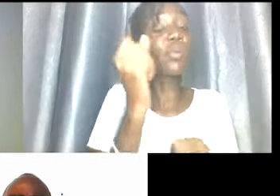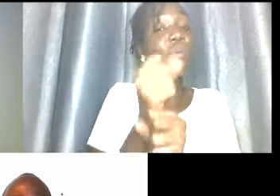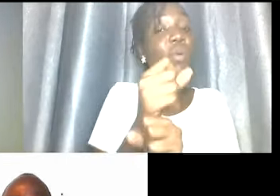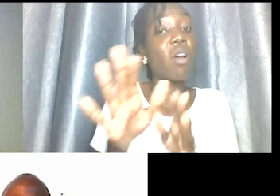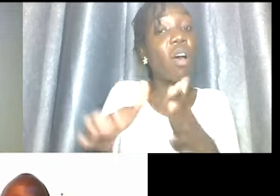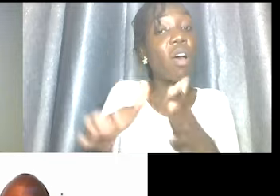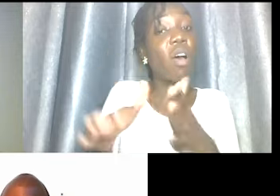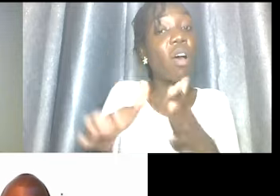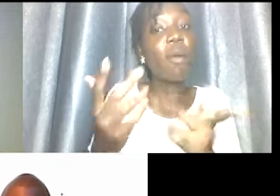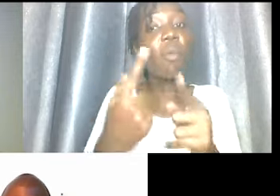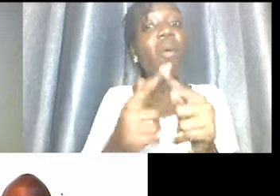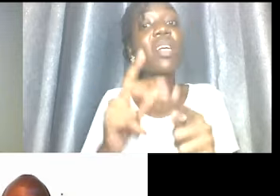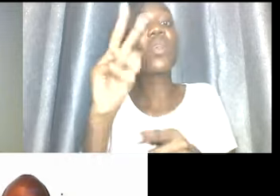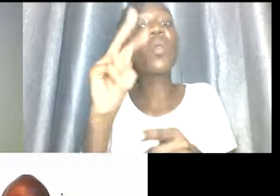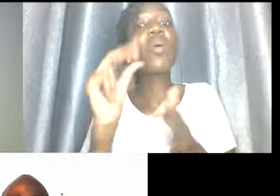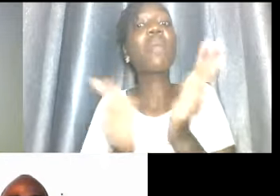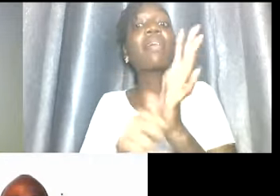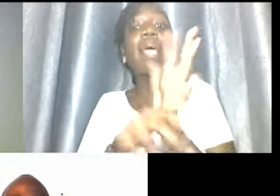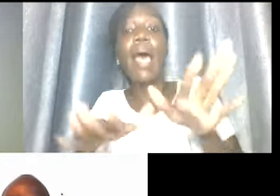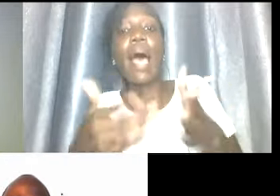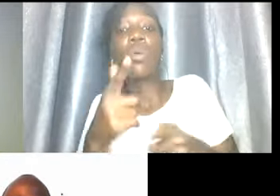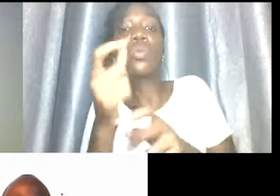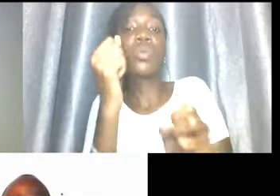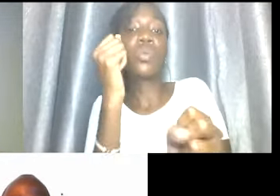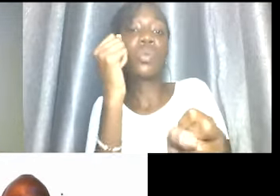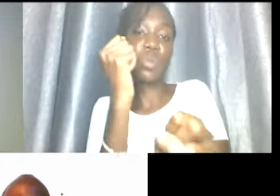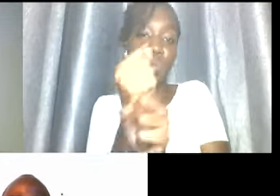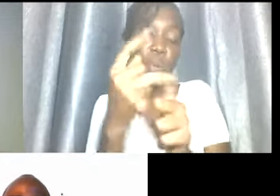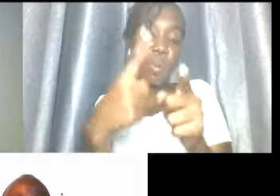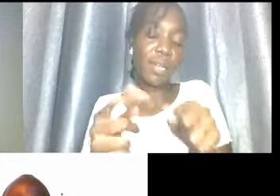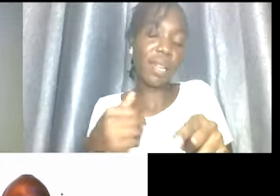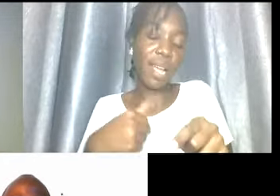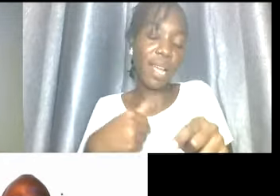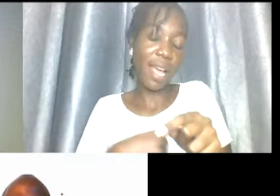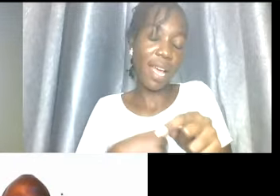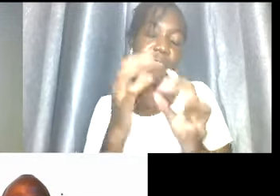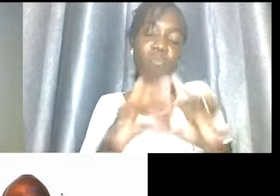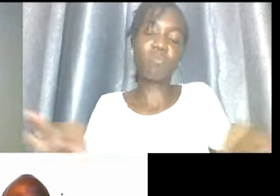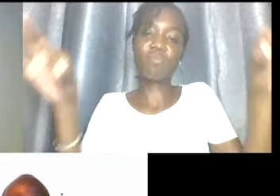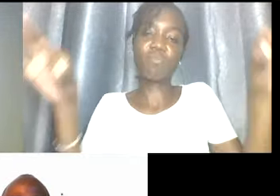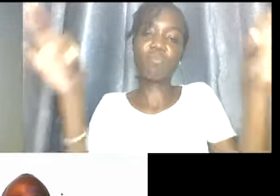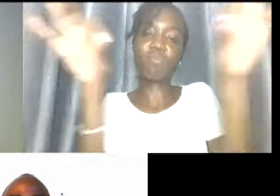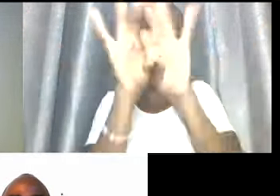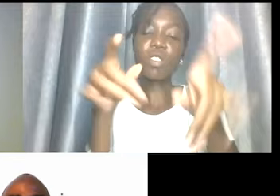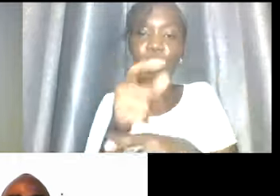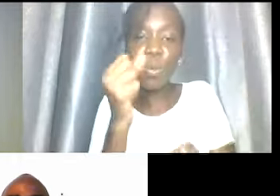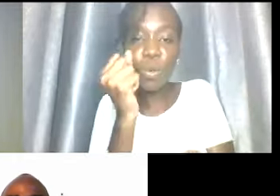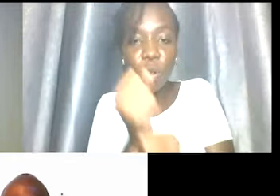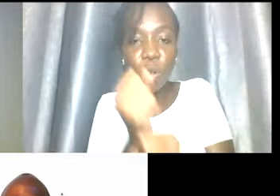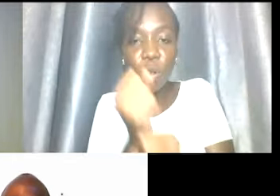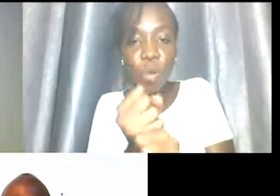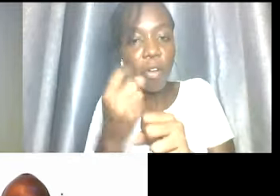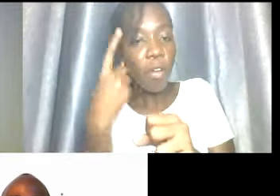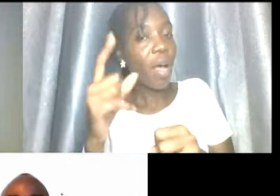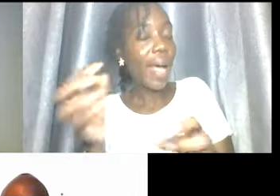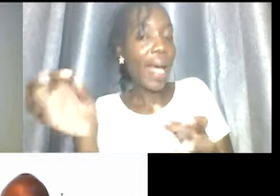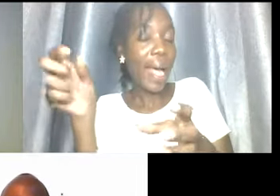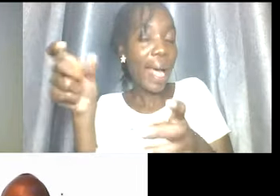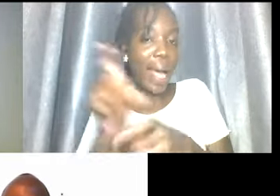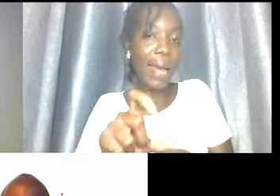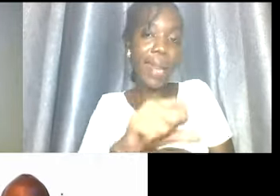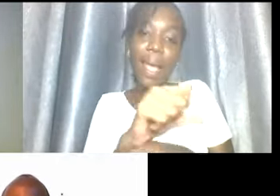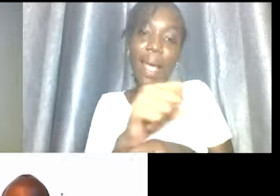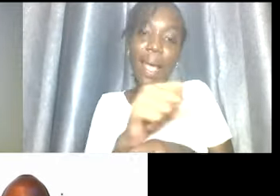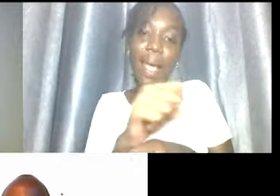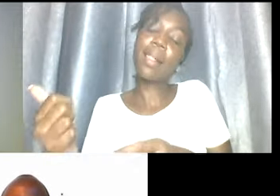how well you can do that job, you're less valuable than the person who knows to do about 5 to 10 other functions and do them